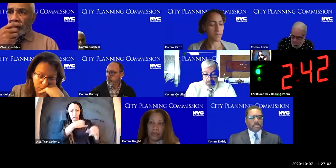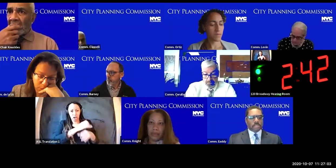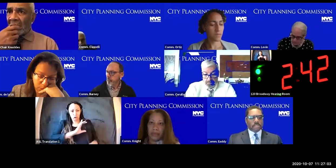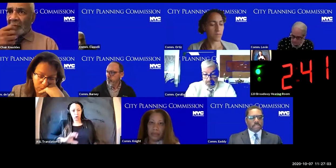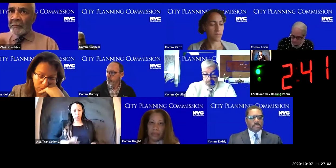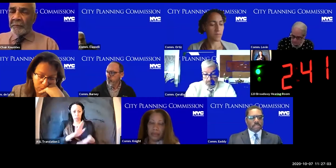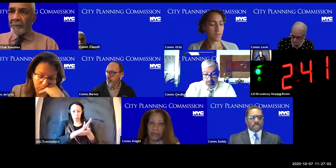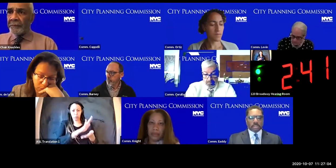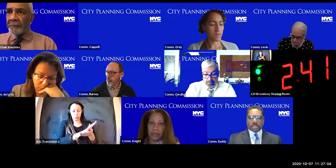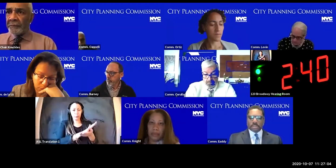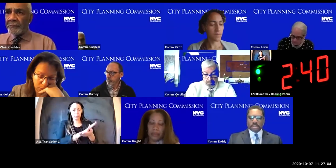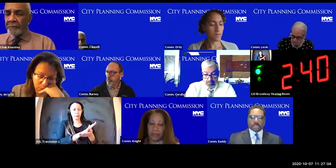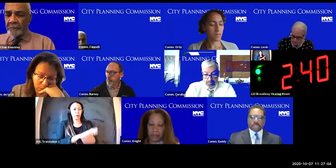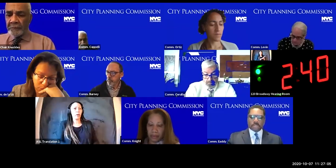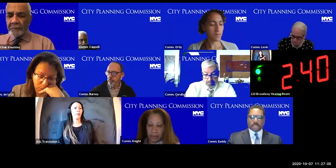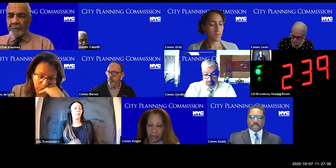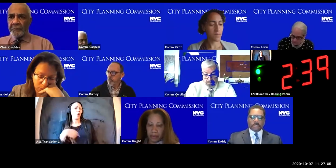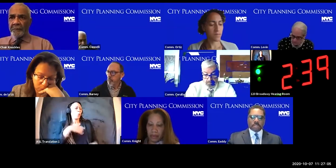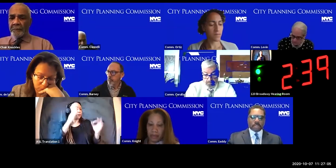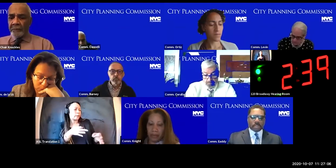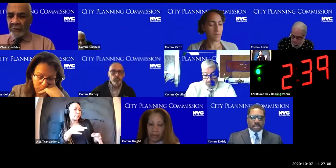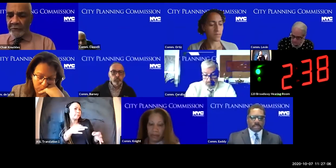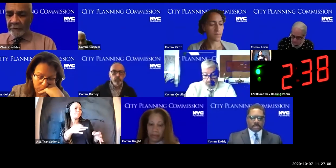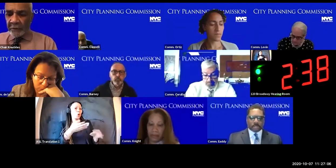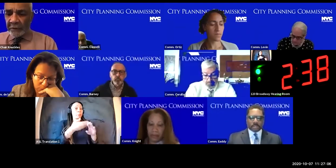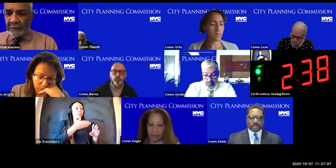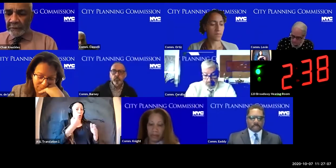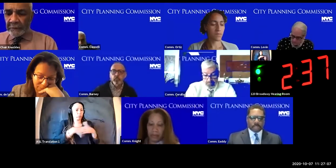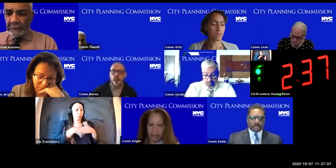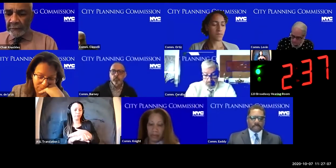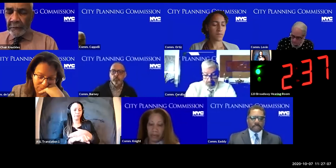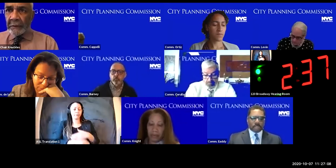School, which we decided and chose even before we had him.